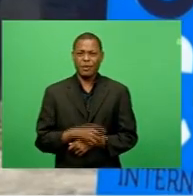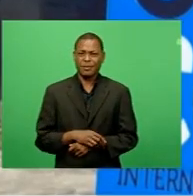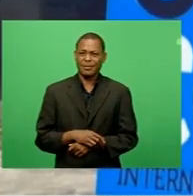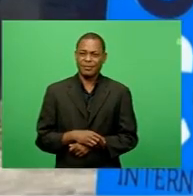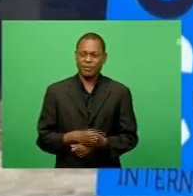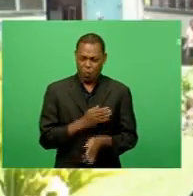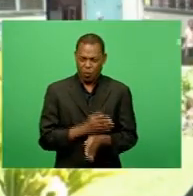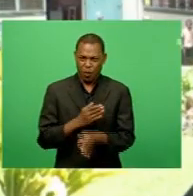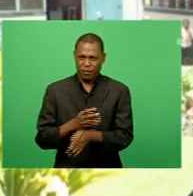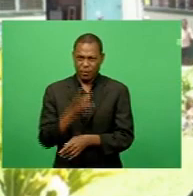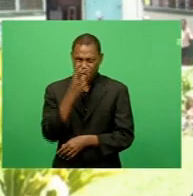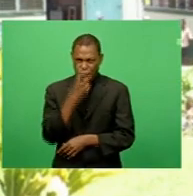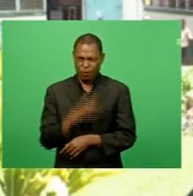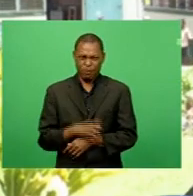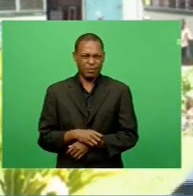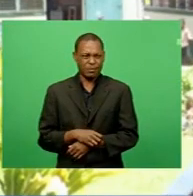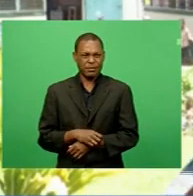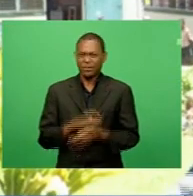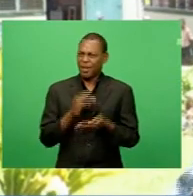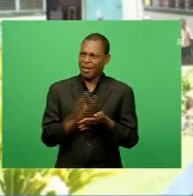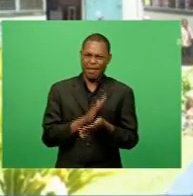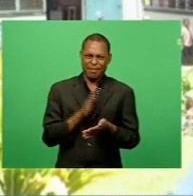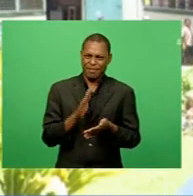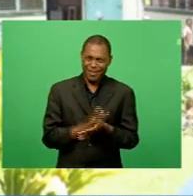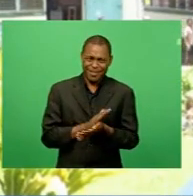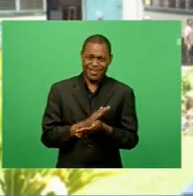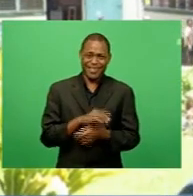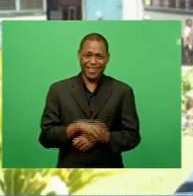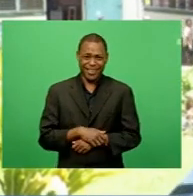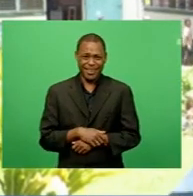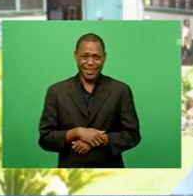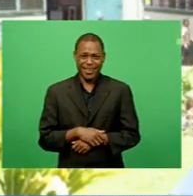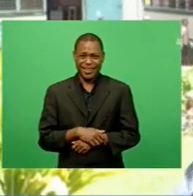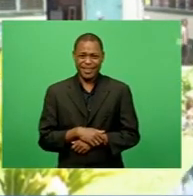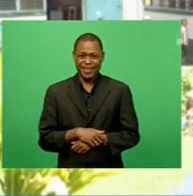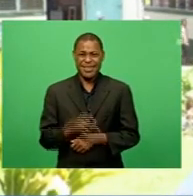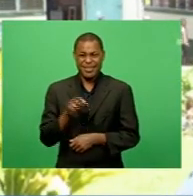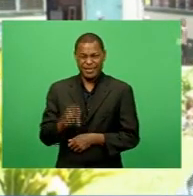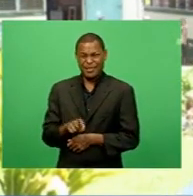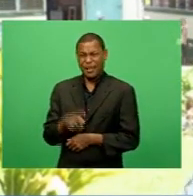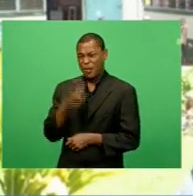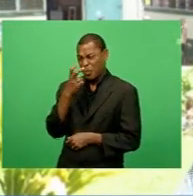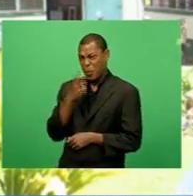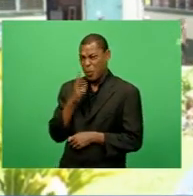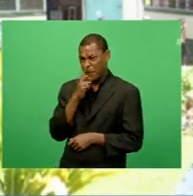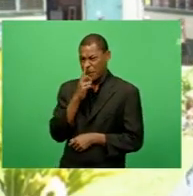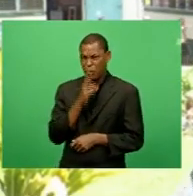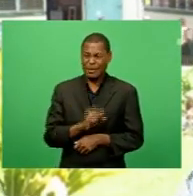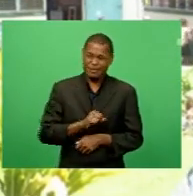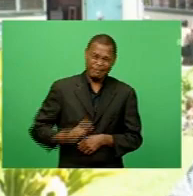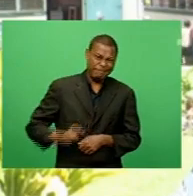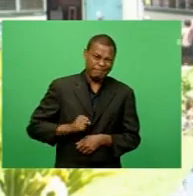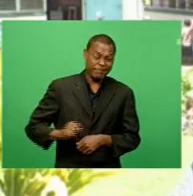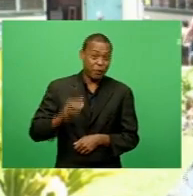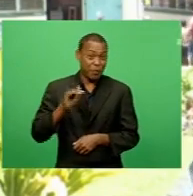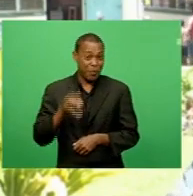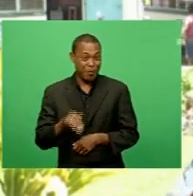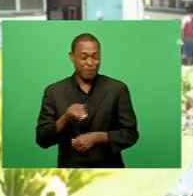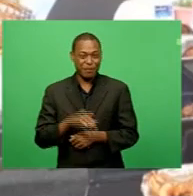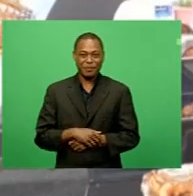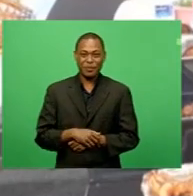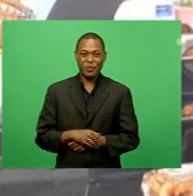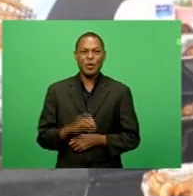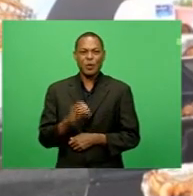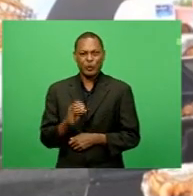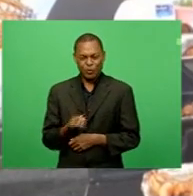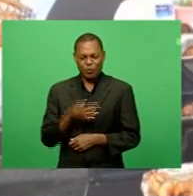been a privilege. We are so glad to look after them because these are the older persons who are neglected from their own homes, and I just want